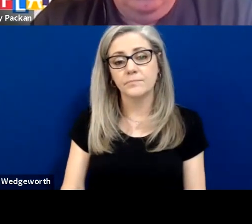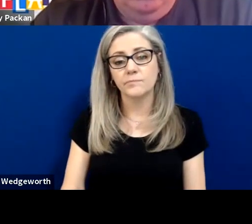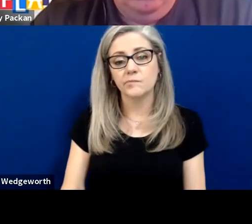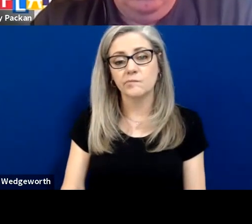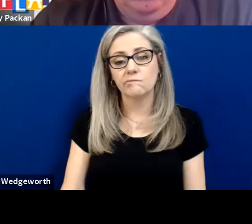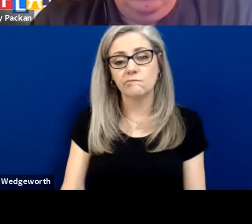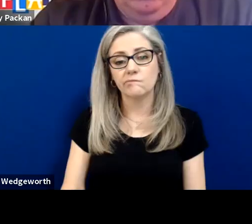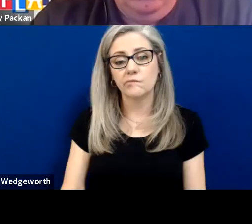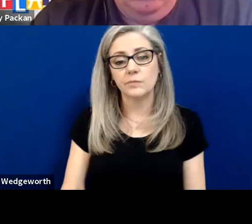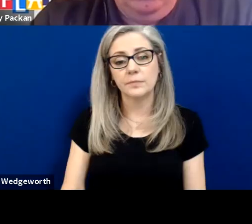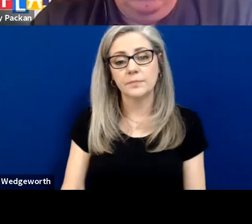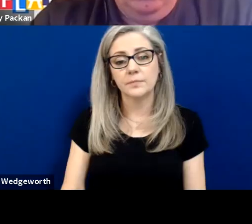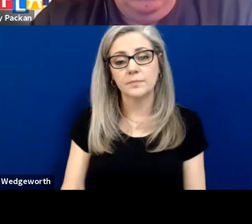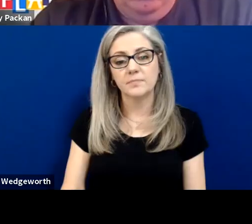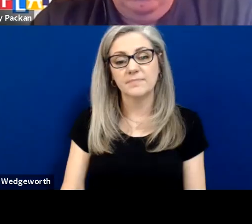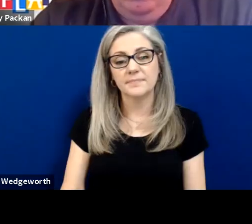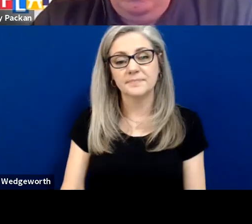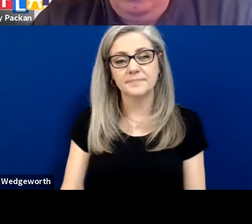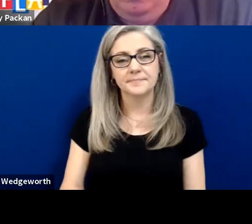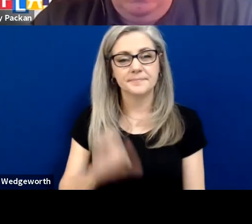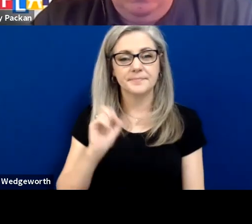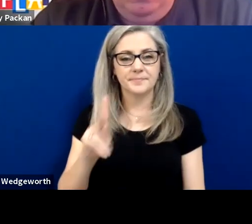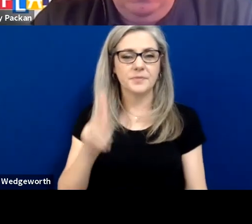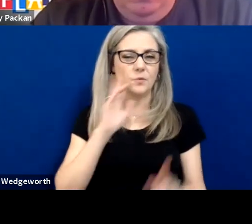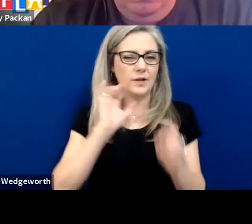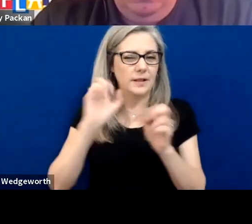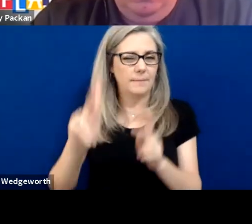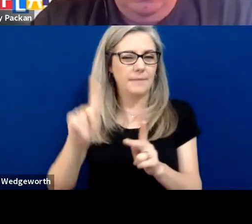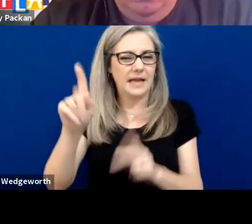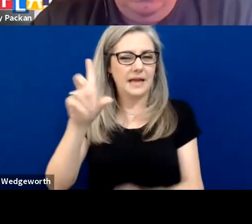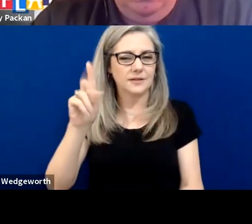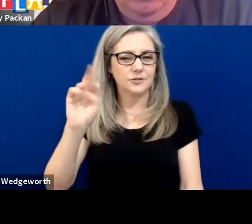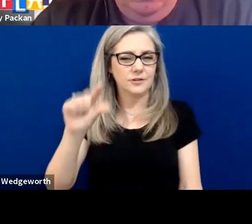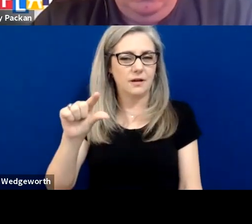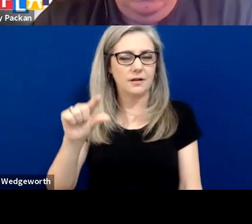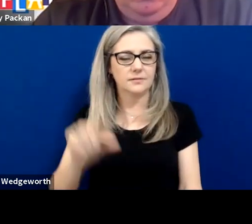All right, we'll come back to you, Doug.